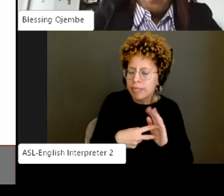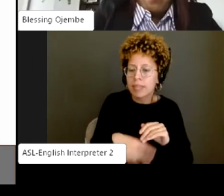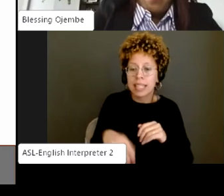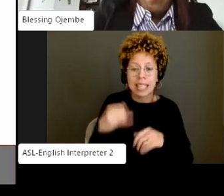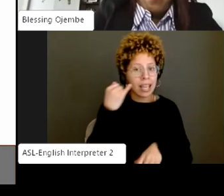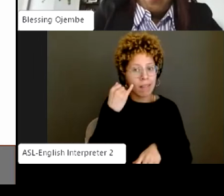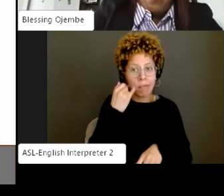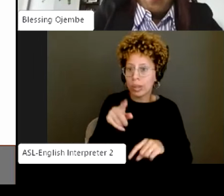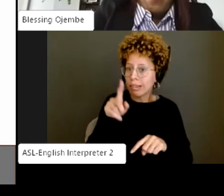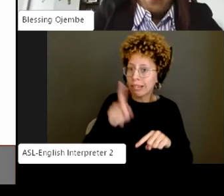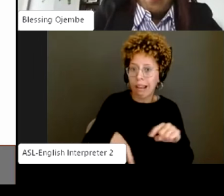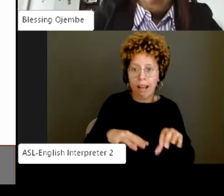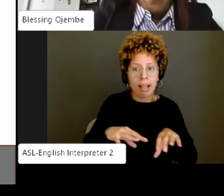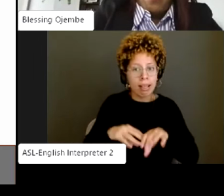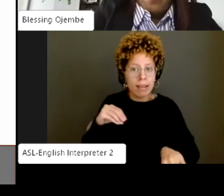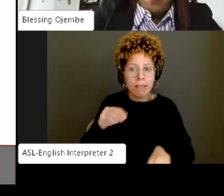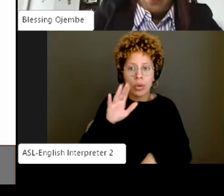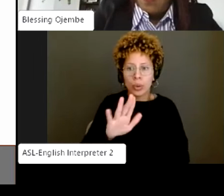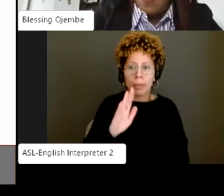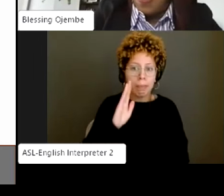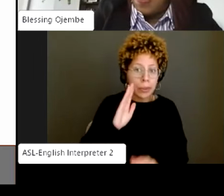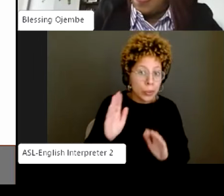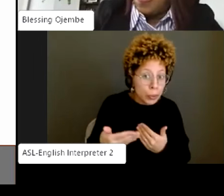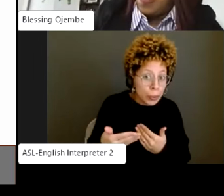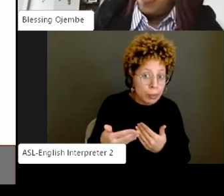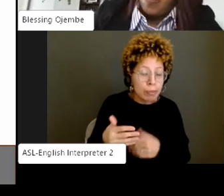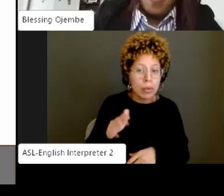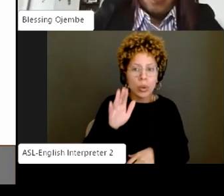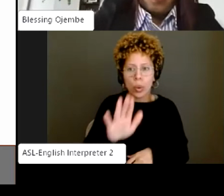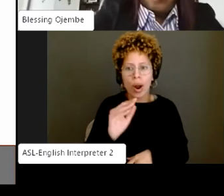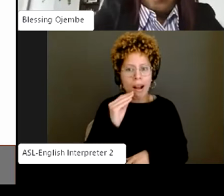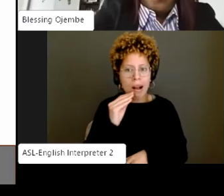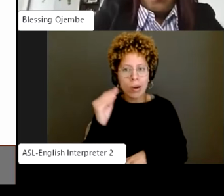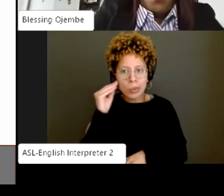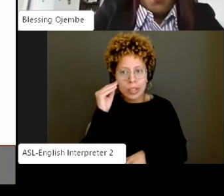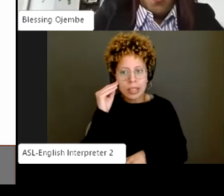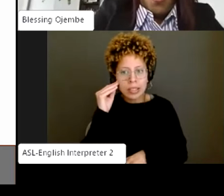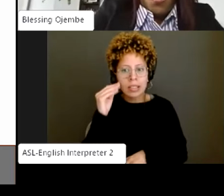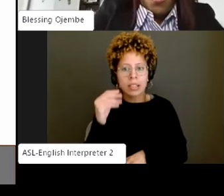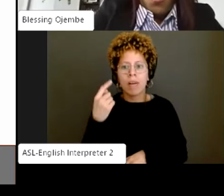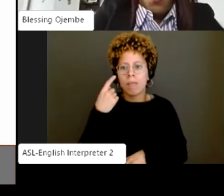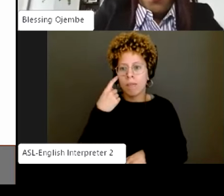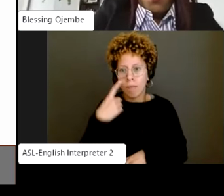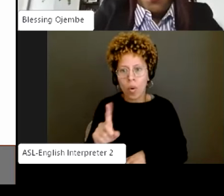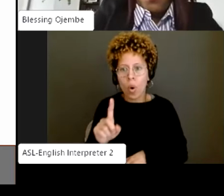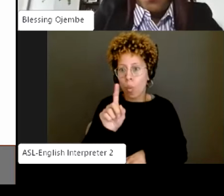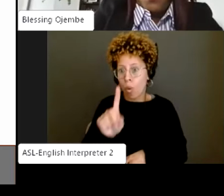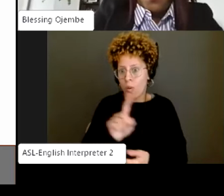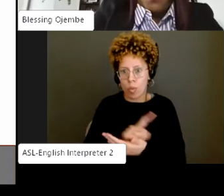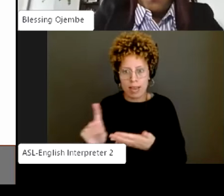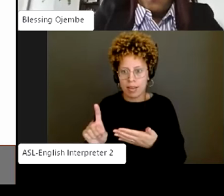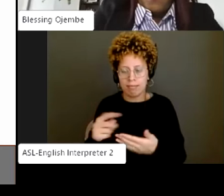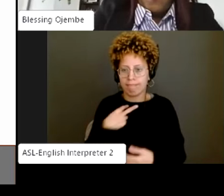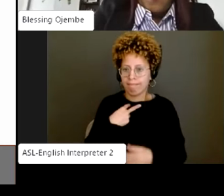bedroom, house, and yard for 1 week, you are described as homebound. And research